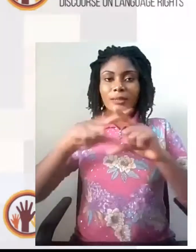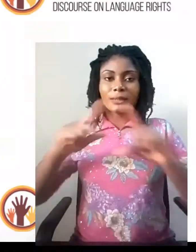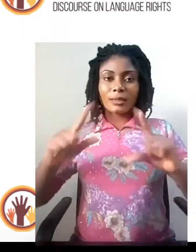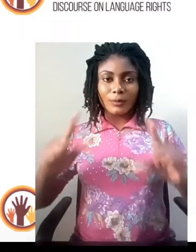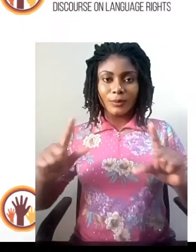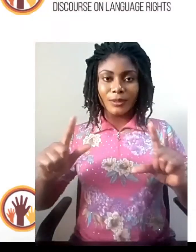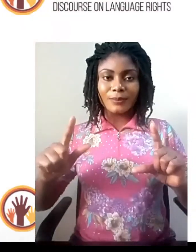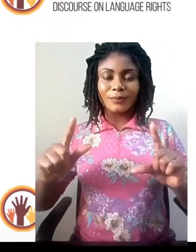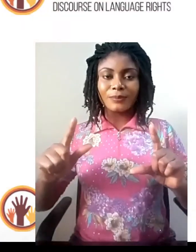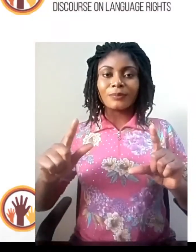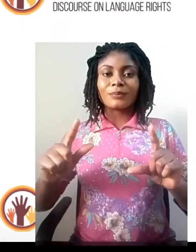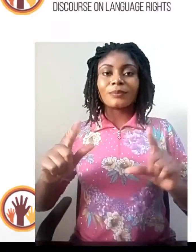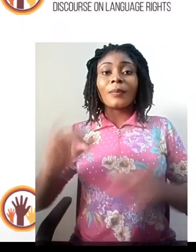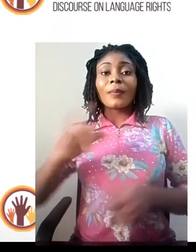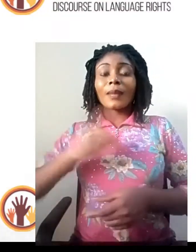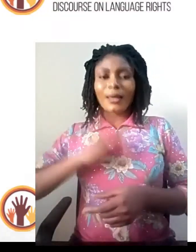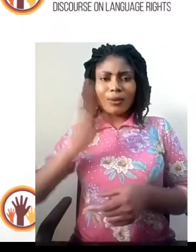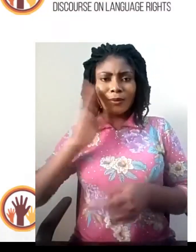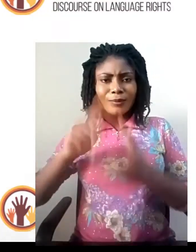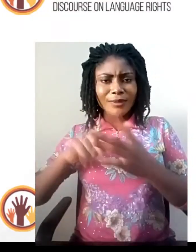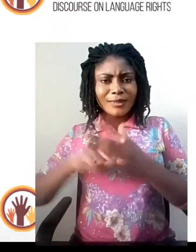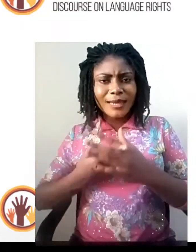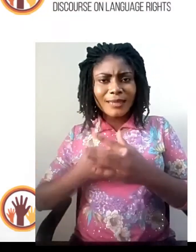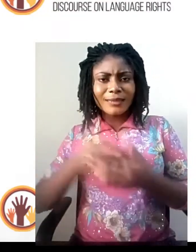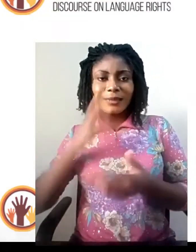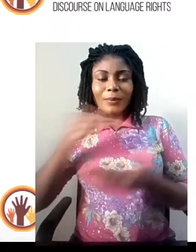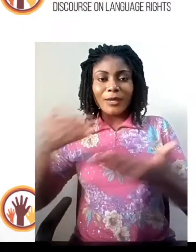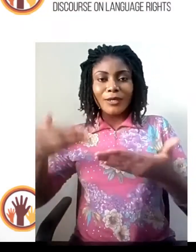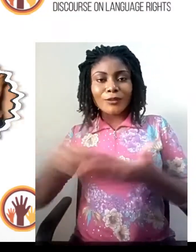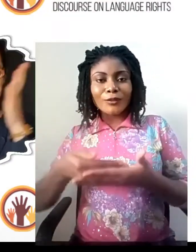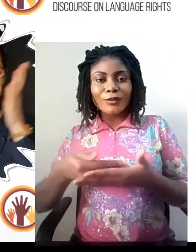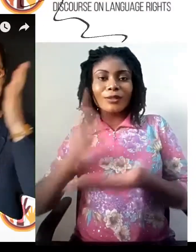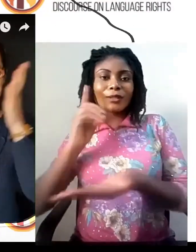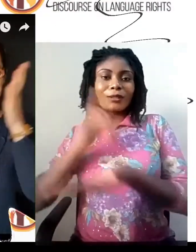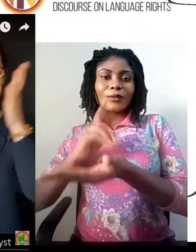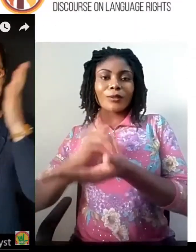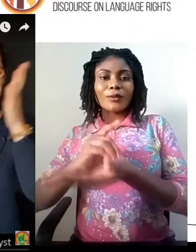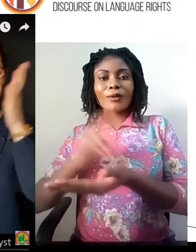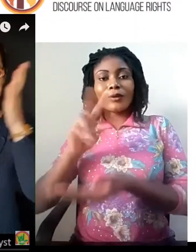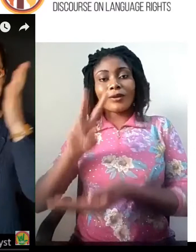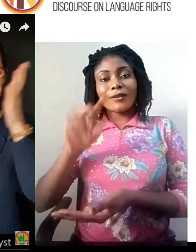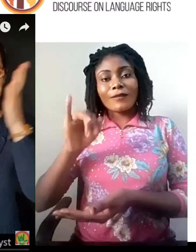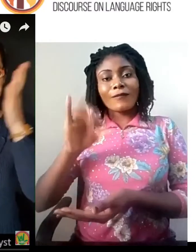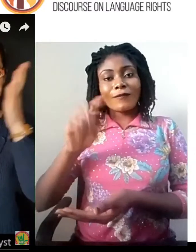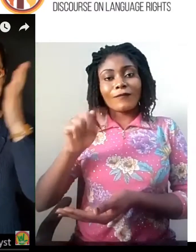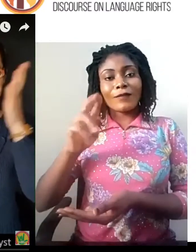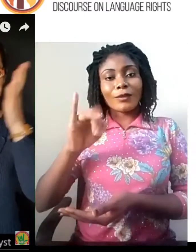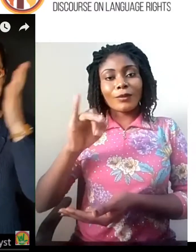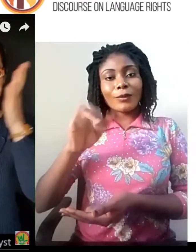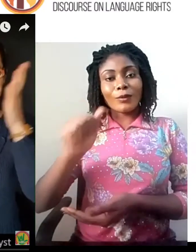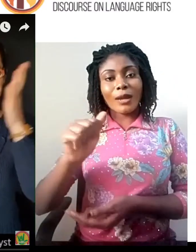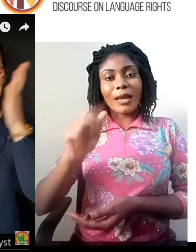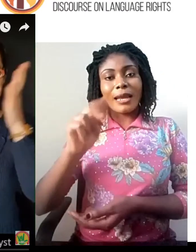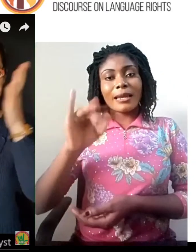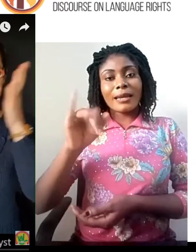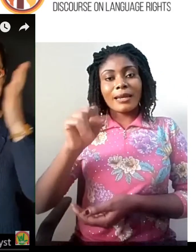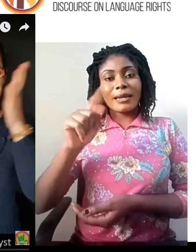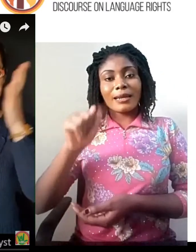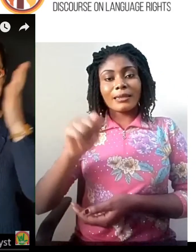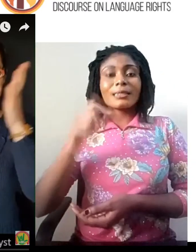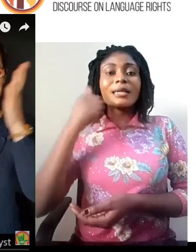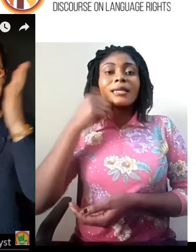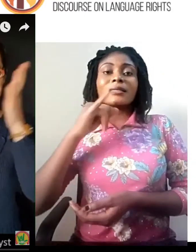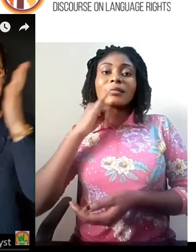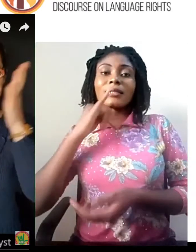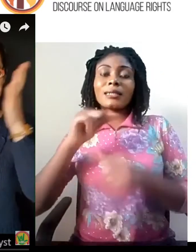I will start by introducing Dr. Victoria Nyst, who is an associate professor working at